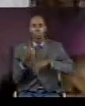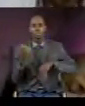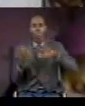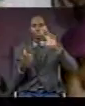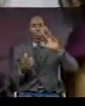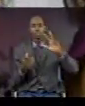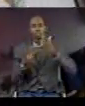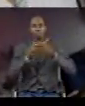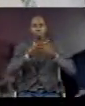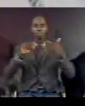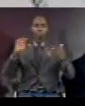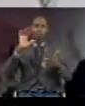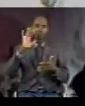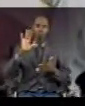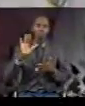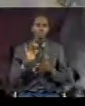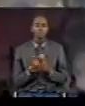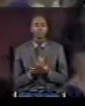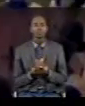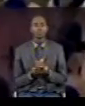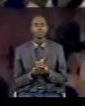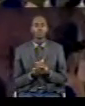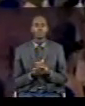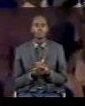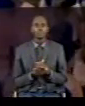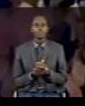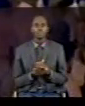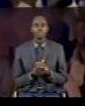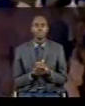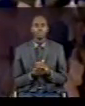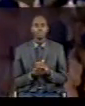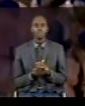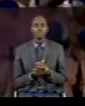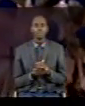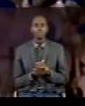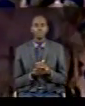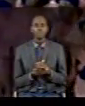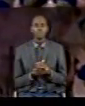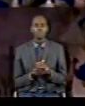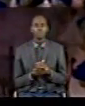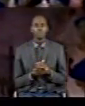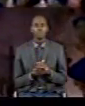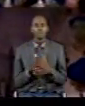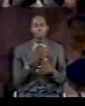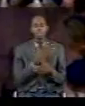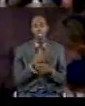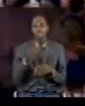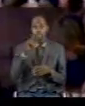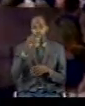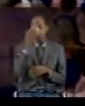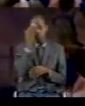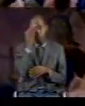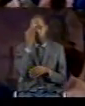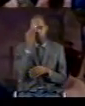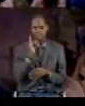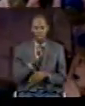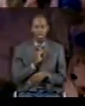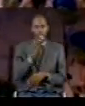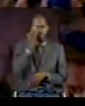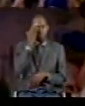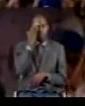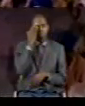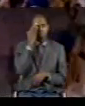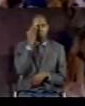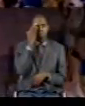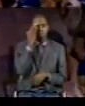3. And we're looking at verse 5. And ye know, I know.